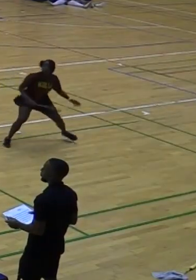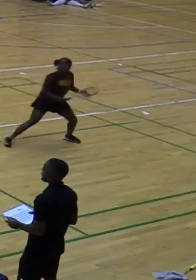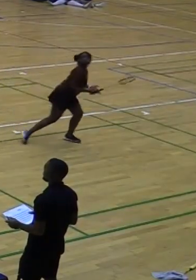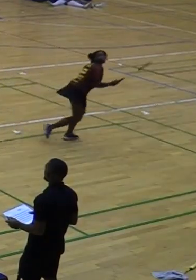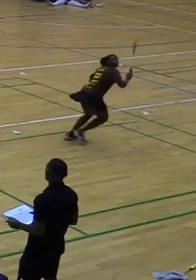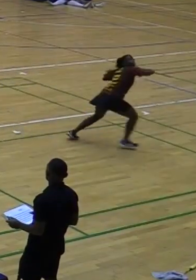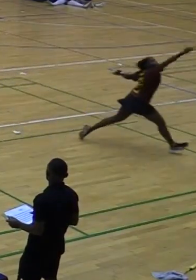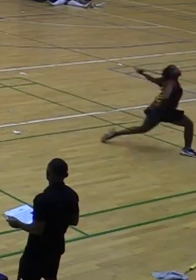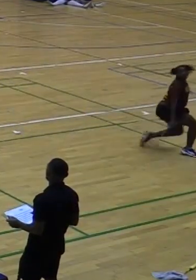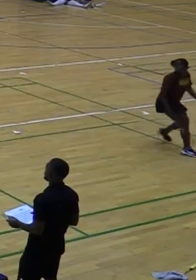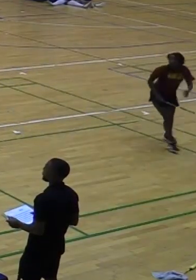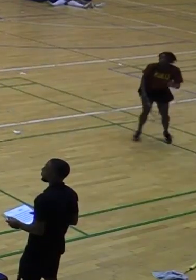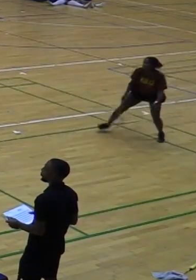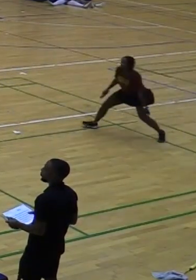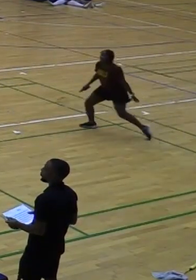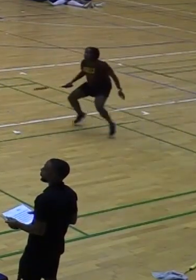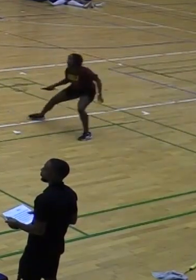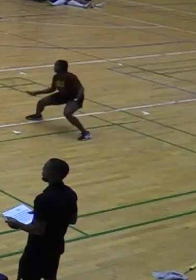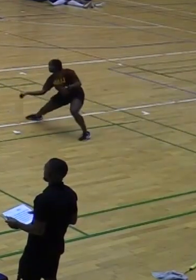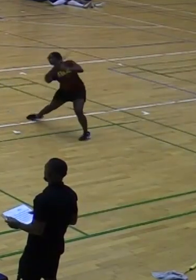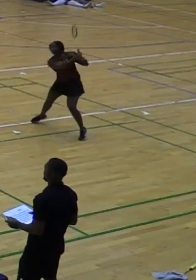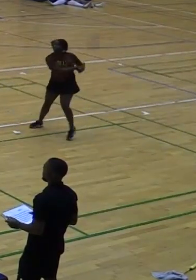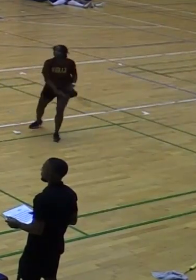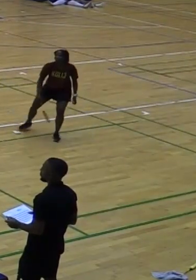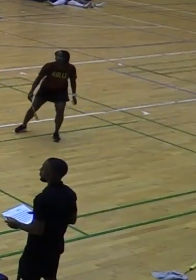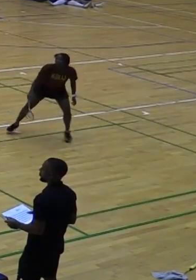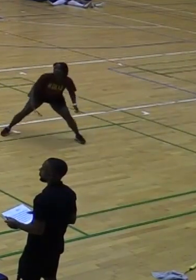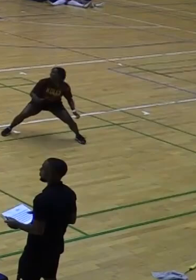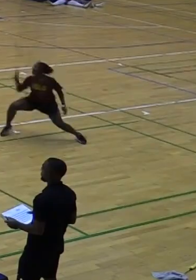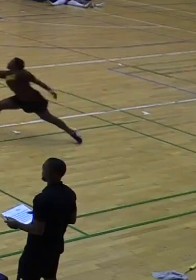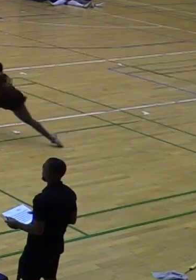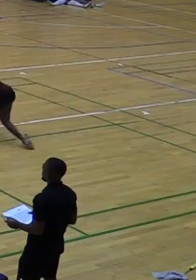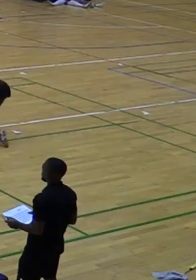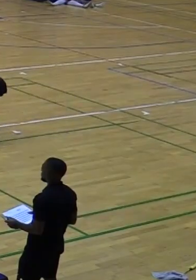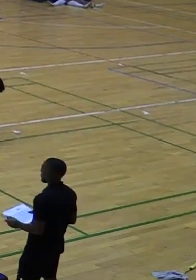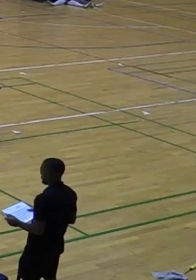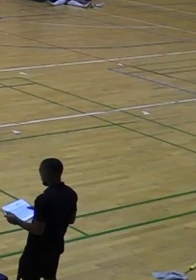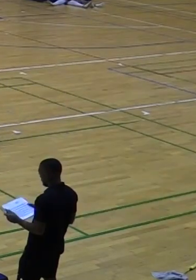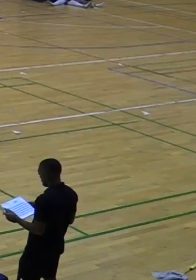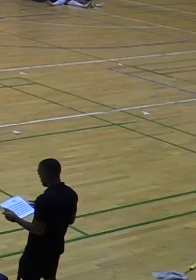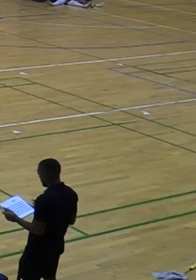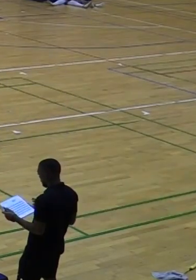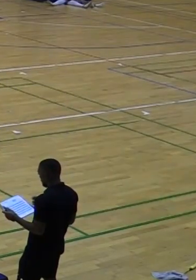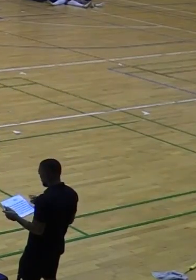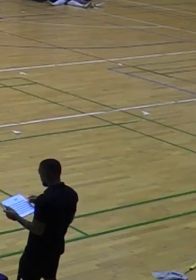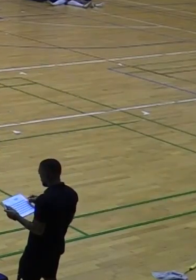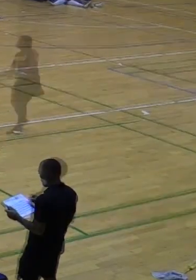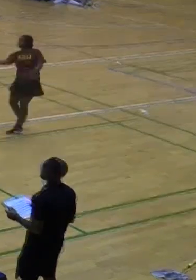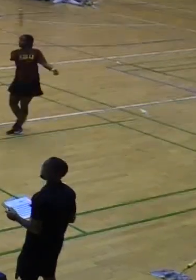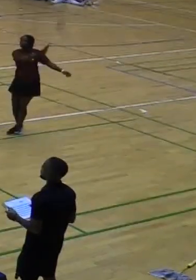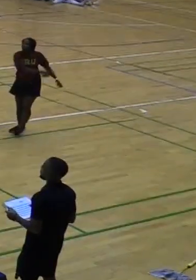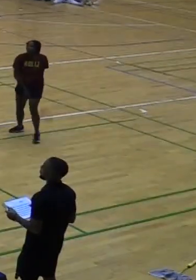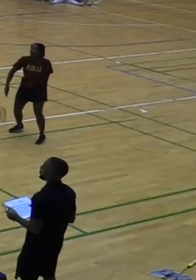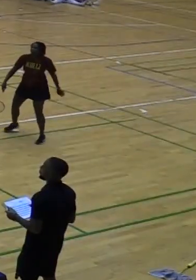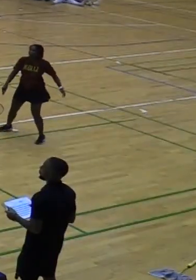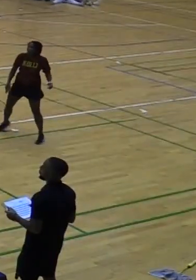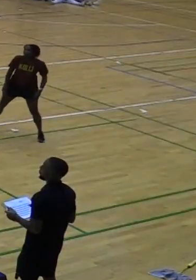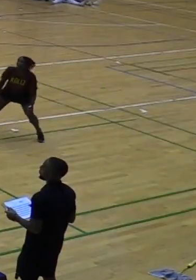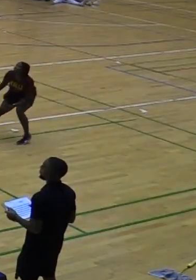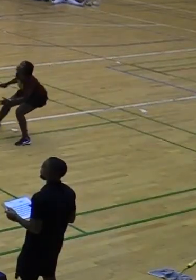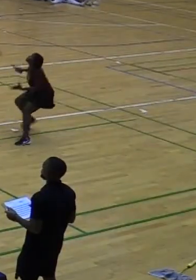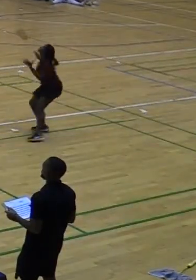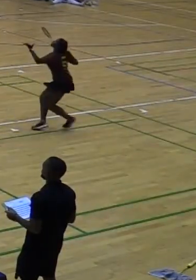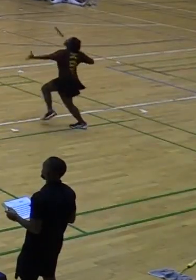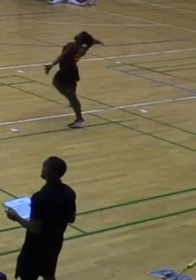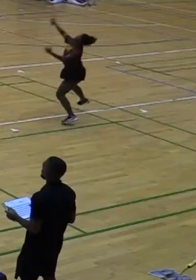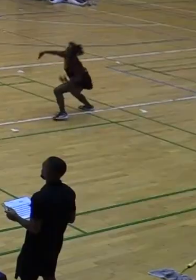the speed of her shots. The drives keeping Trotman on her toes. Case in point, the rules say you have